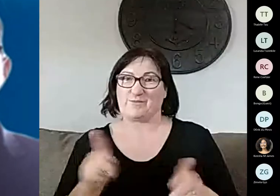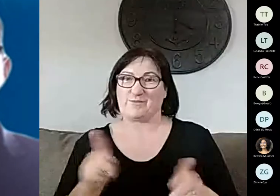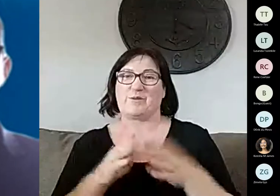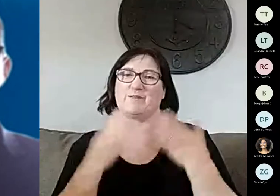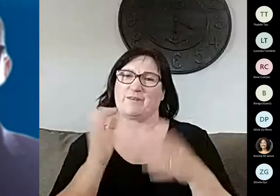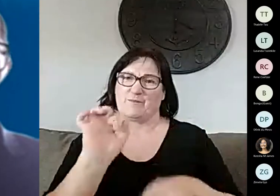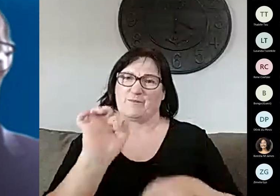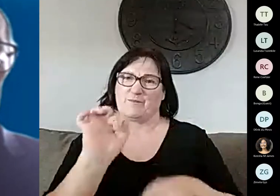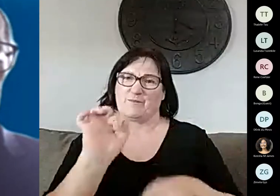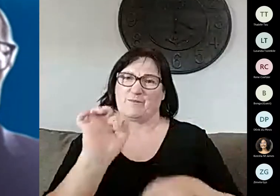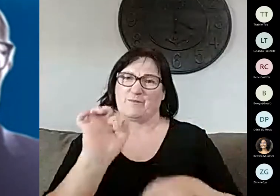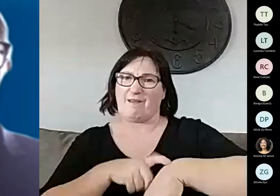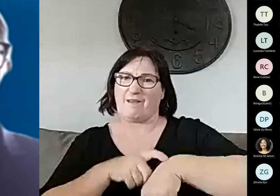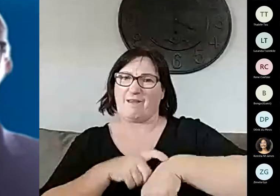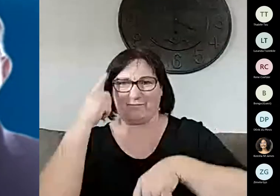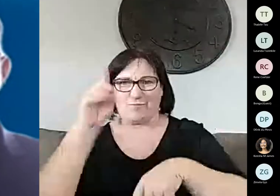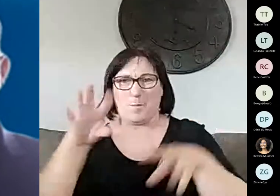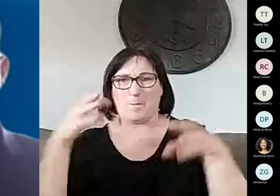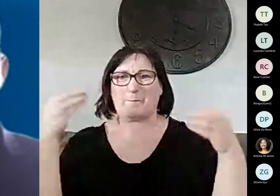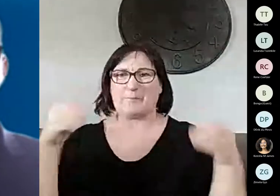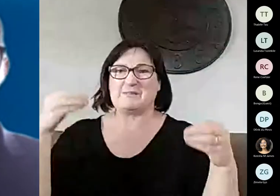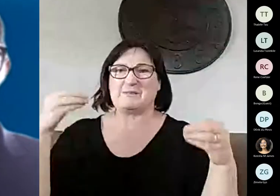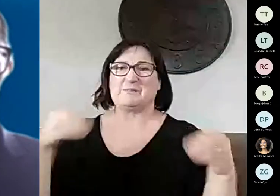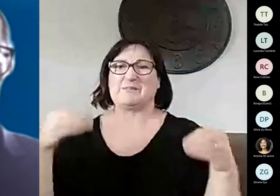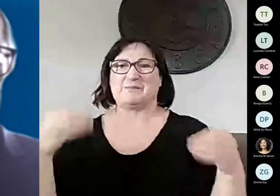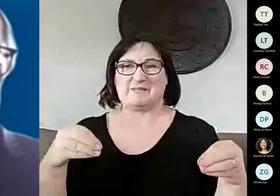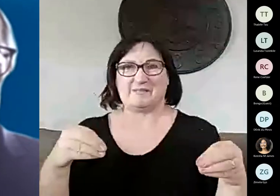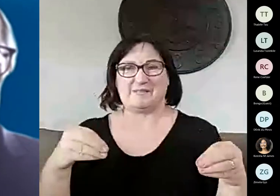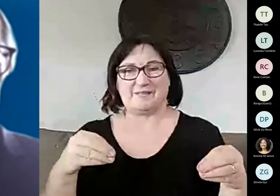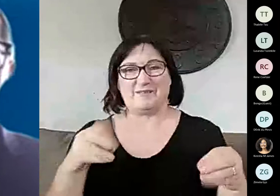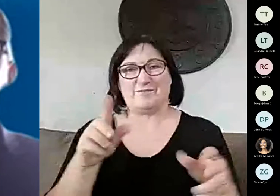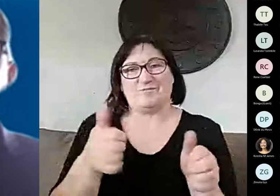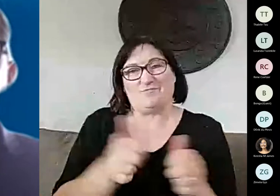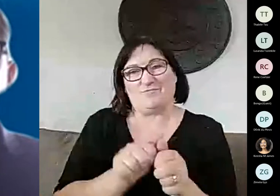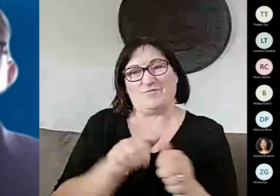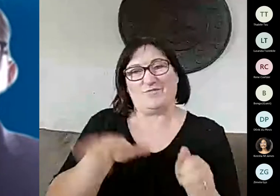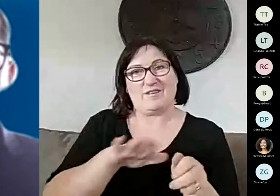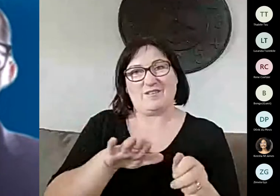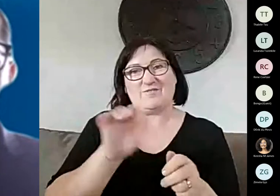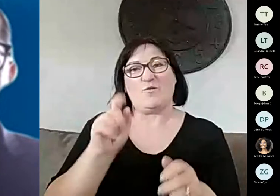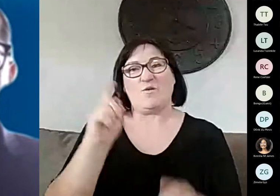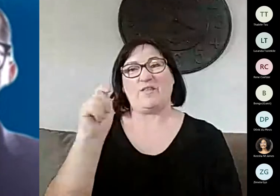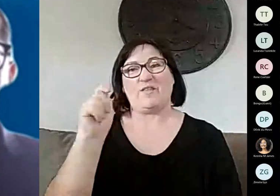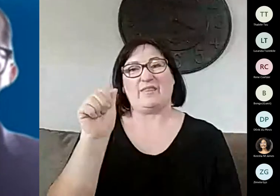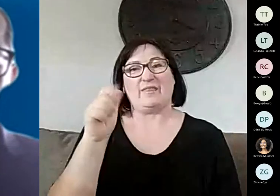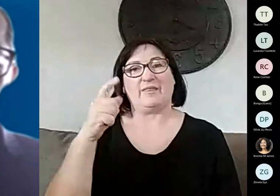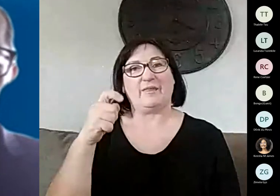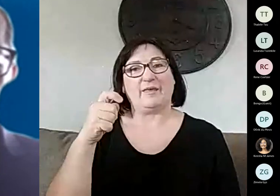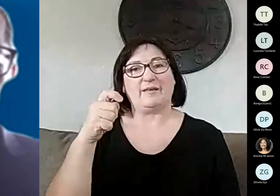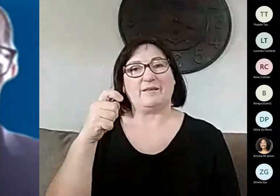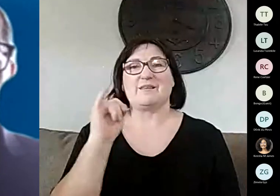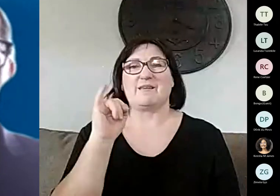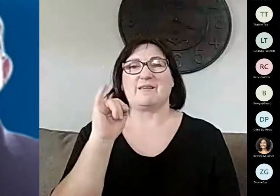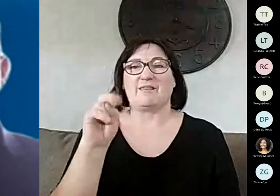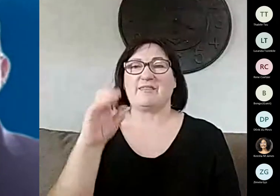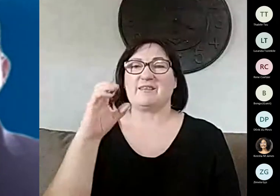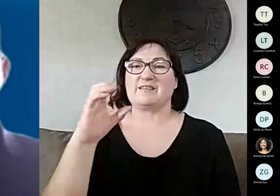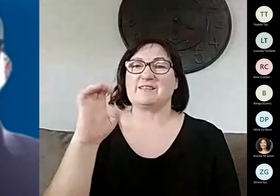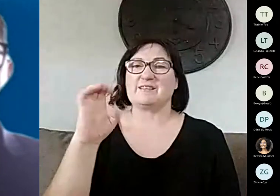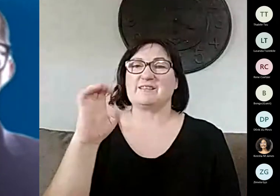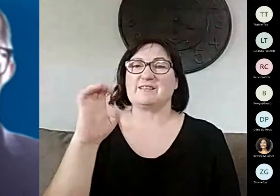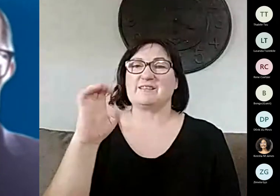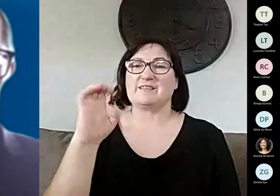schedules to join our webinar focusing on tax incentives. And we hope that the information shared today will help